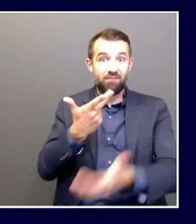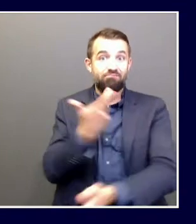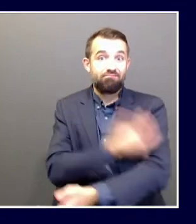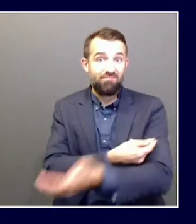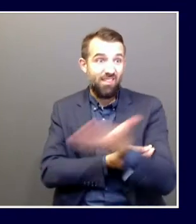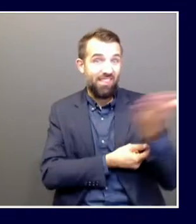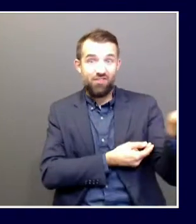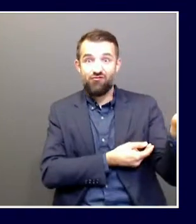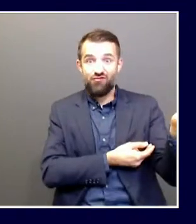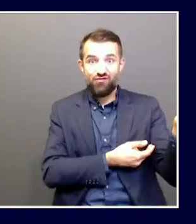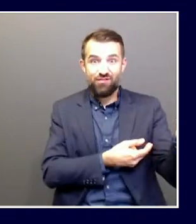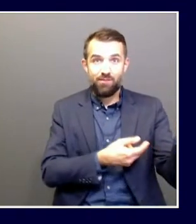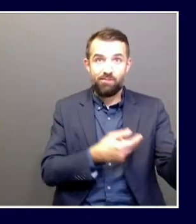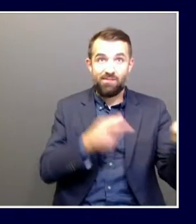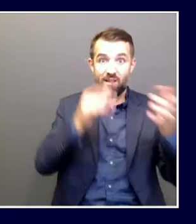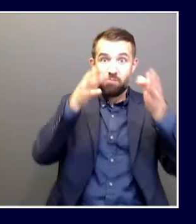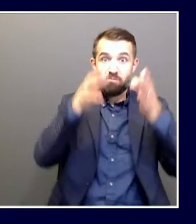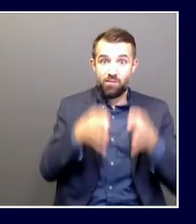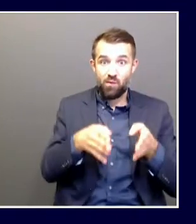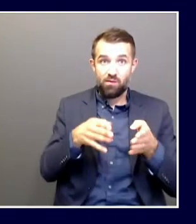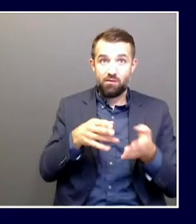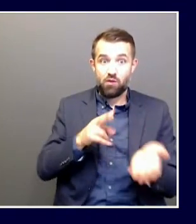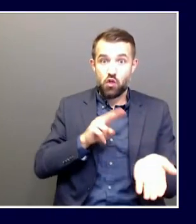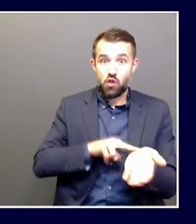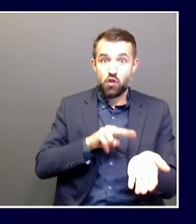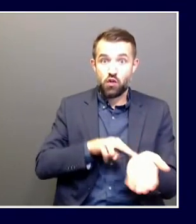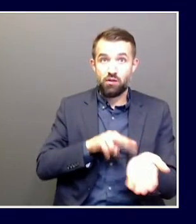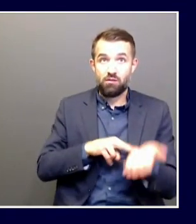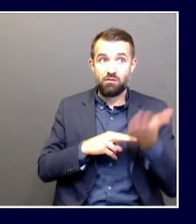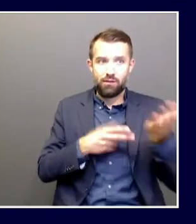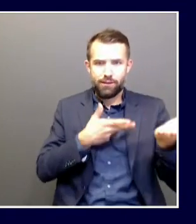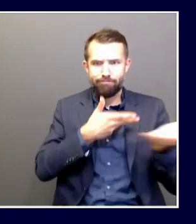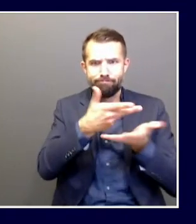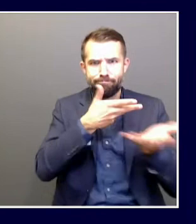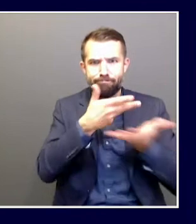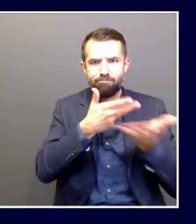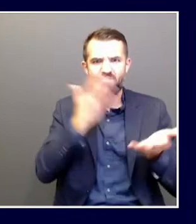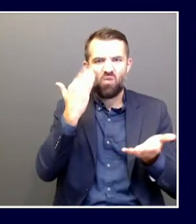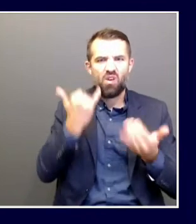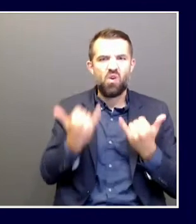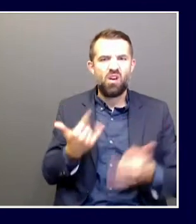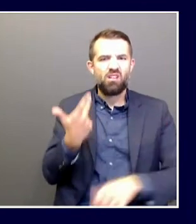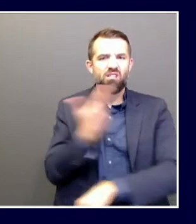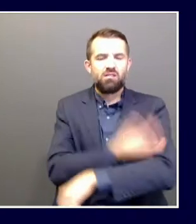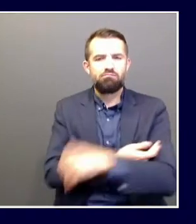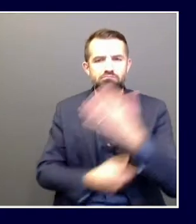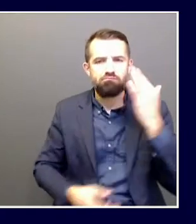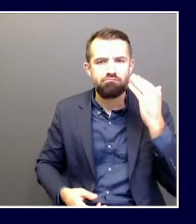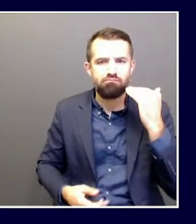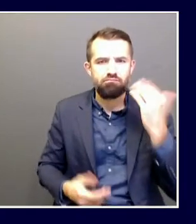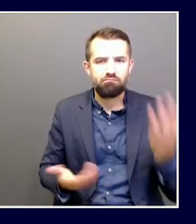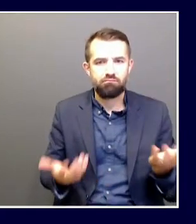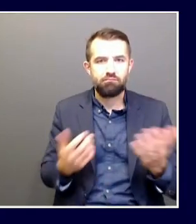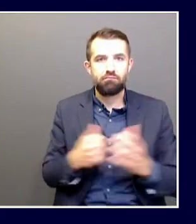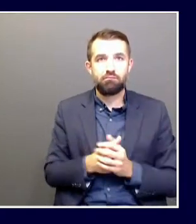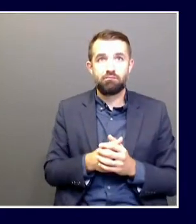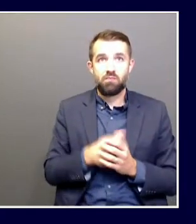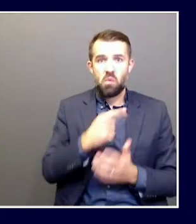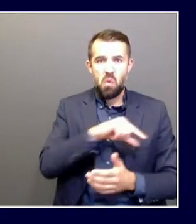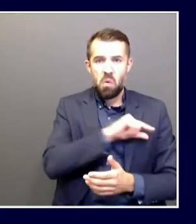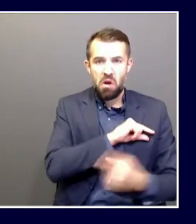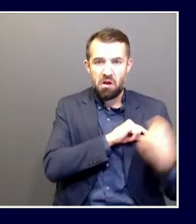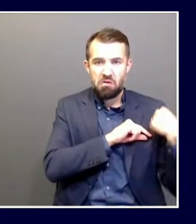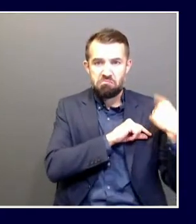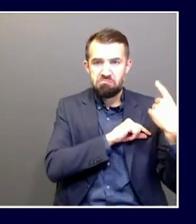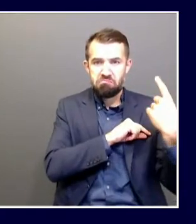got vaccinated at the fair, our nurse asked that individual, "Why today? Why'd you come in?" Commissioner noted, you've been eligible for a while. Why